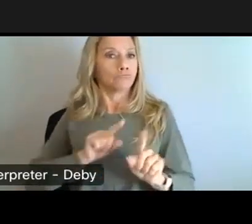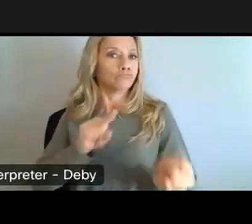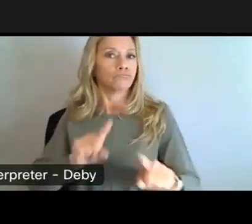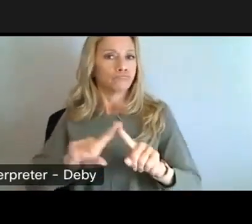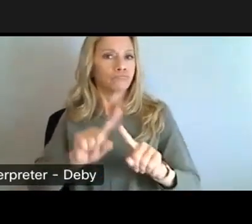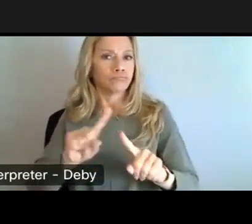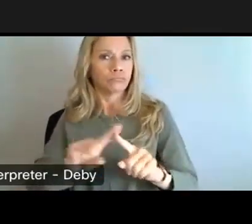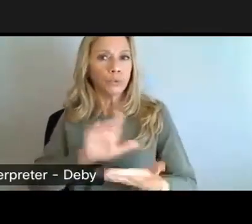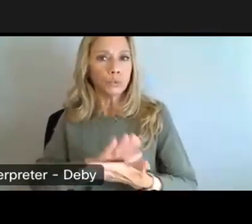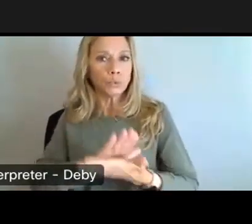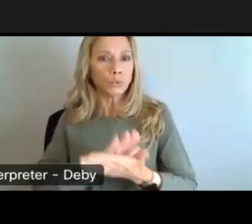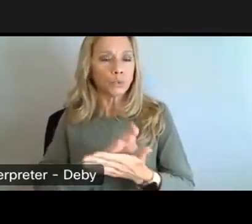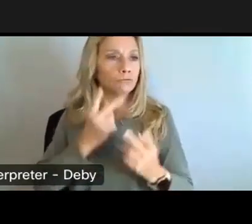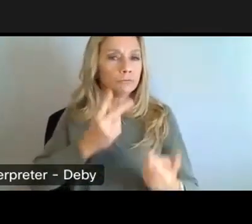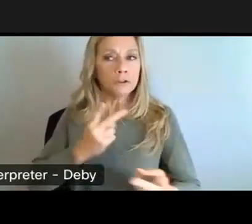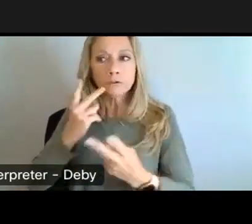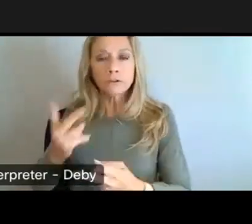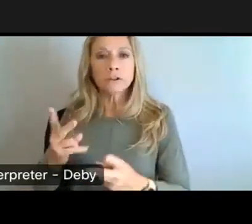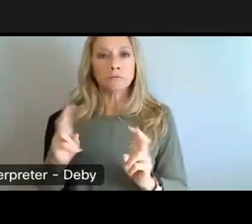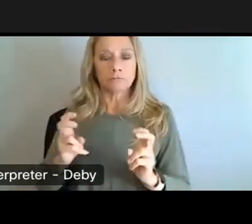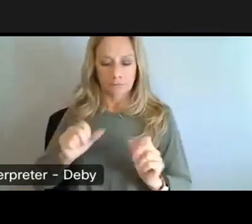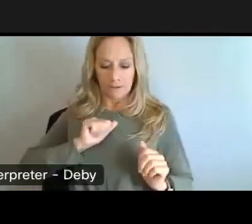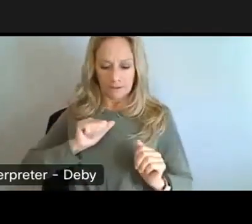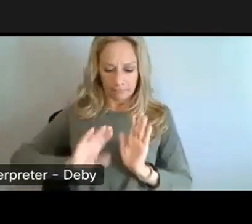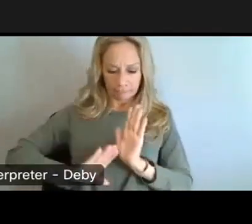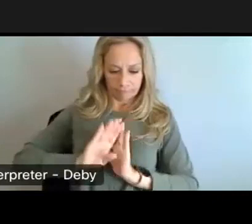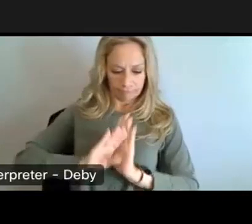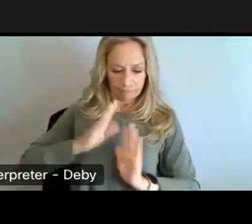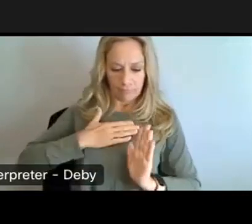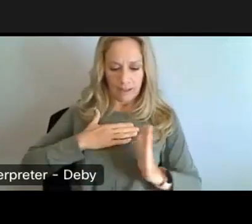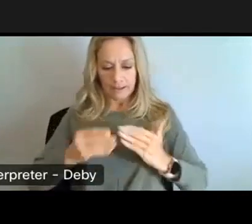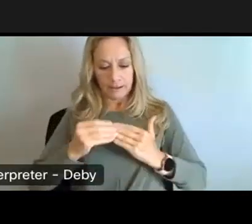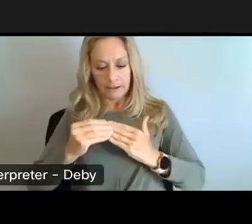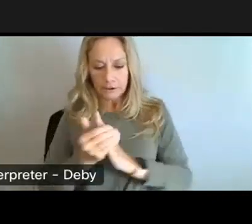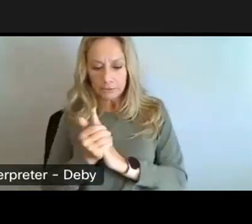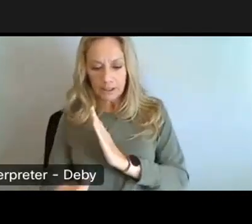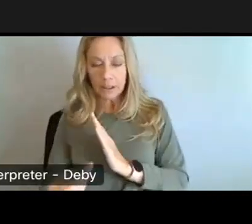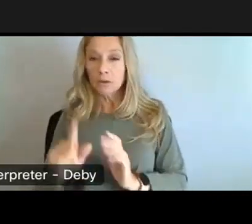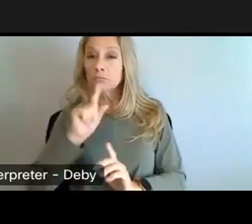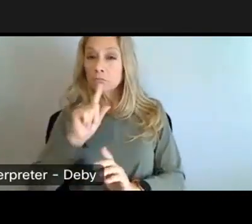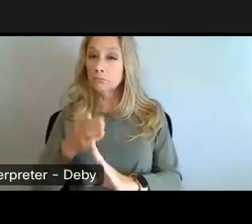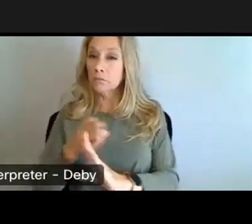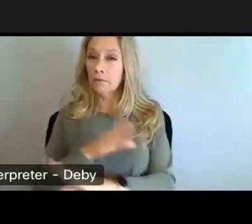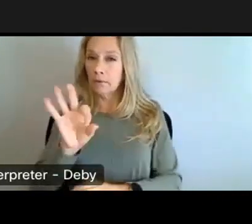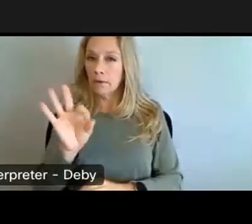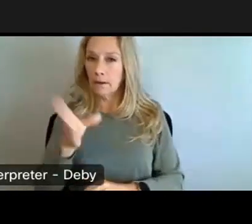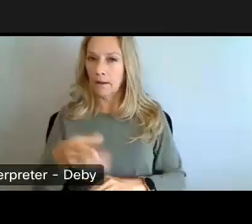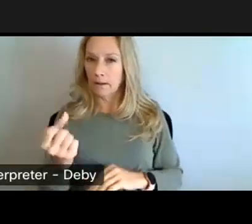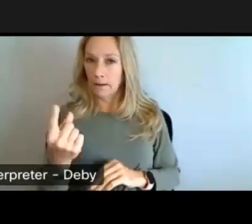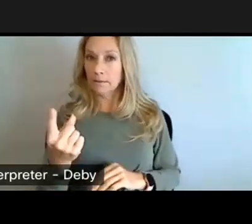of professionally develop myself as a leader before 9/11 actually ever happened.